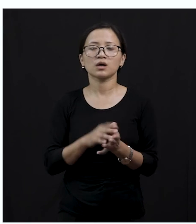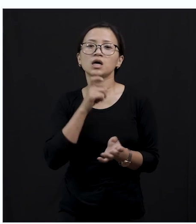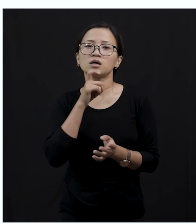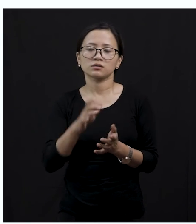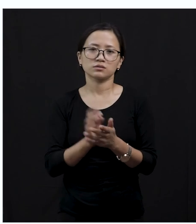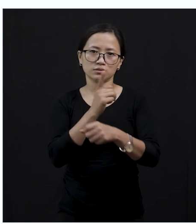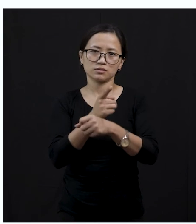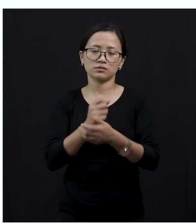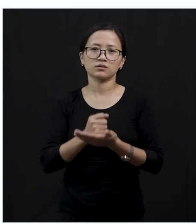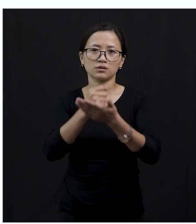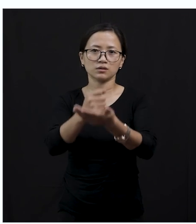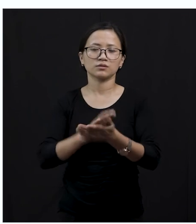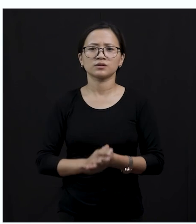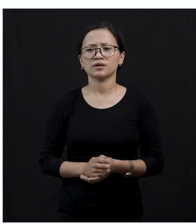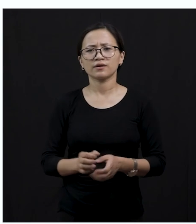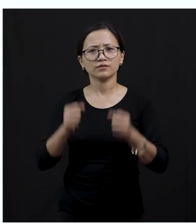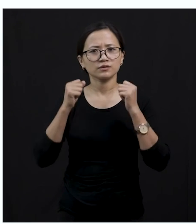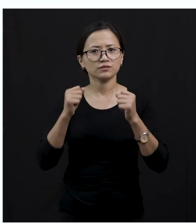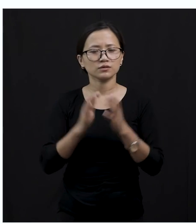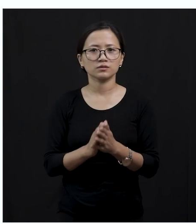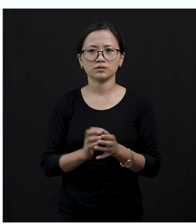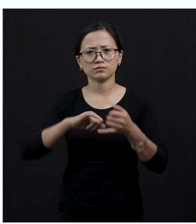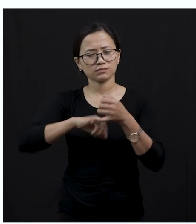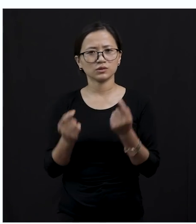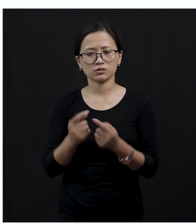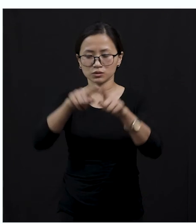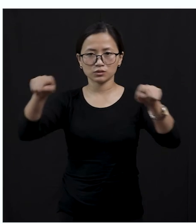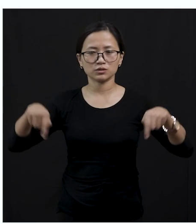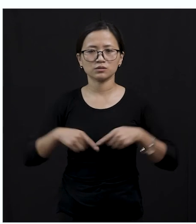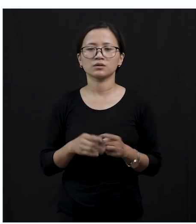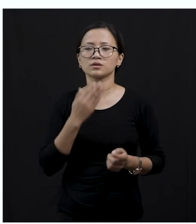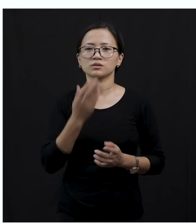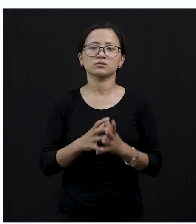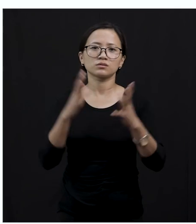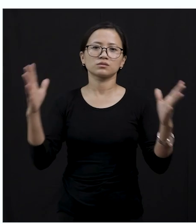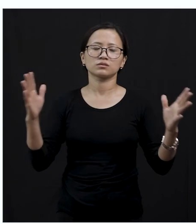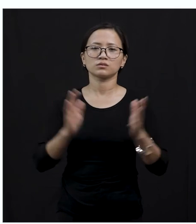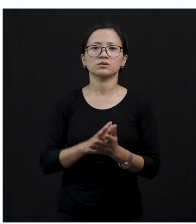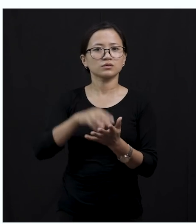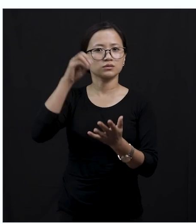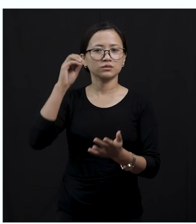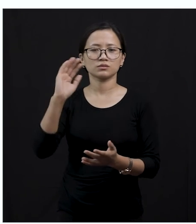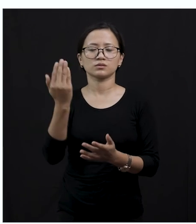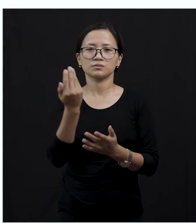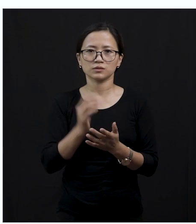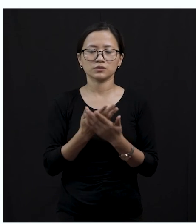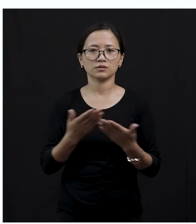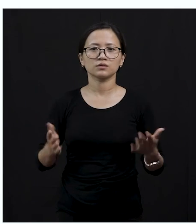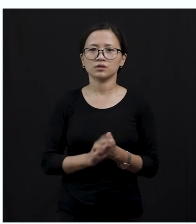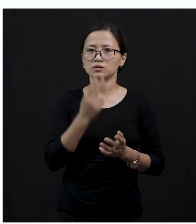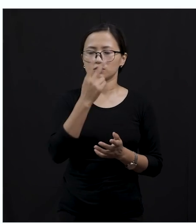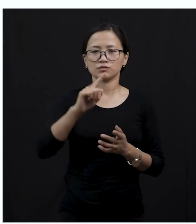ask your teachers how to help you in every difficult situation. So thank you so much, and I hope we all learn something, and we